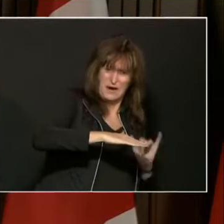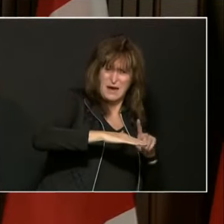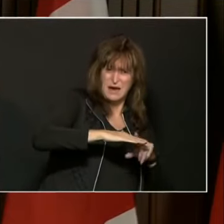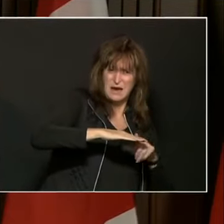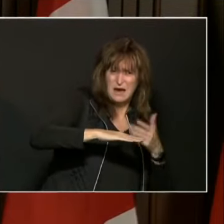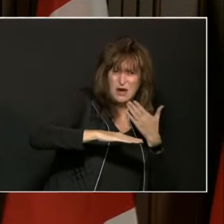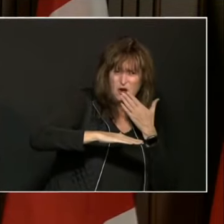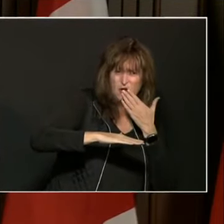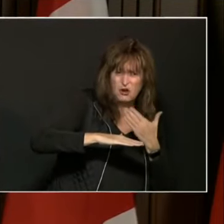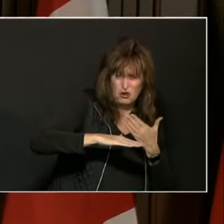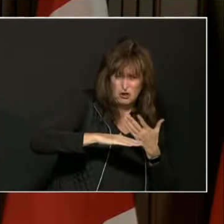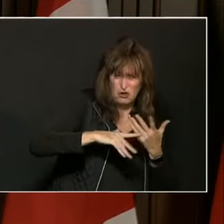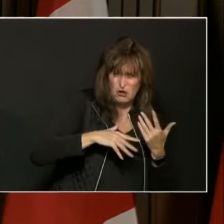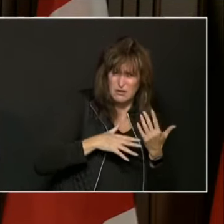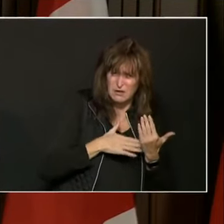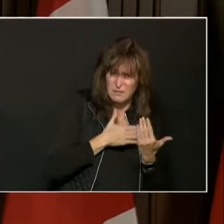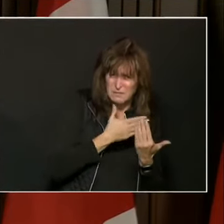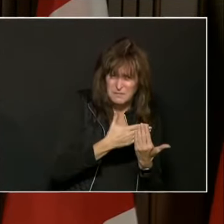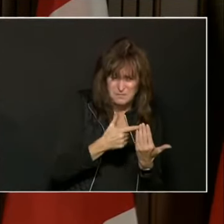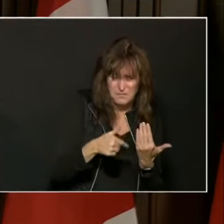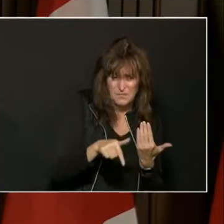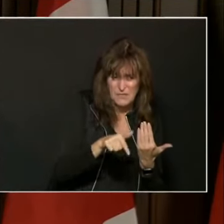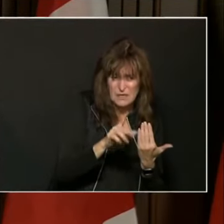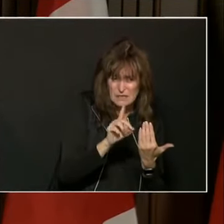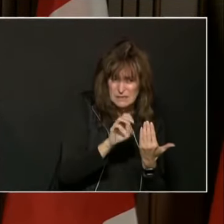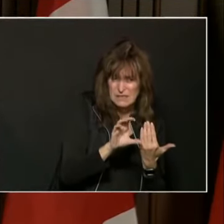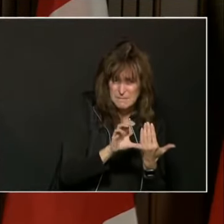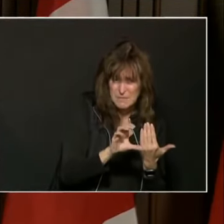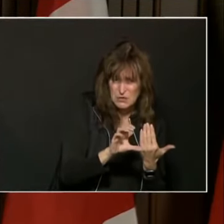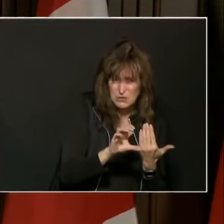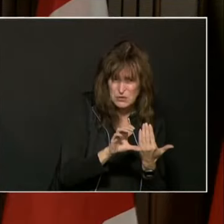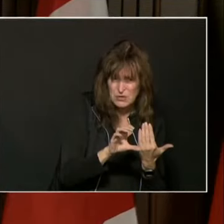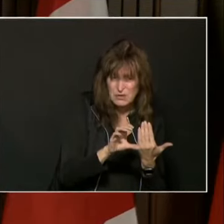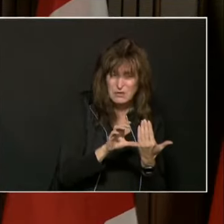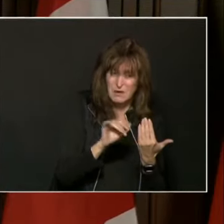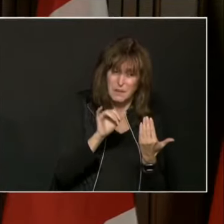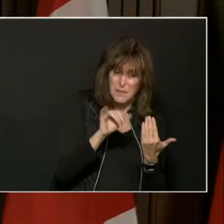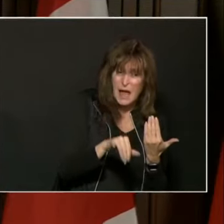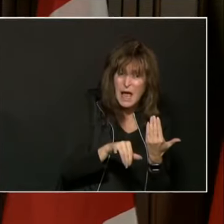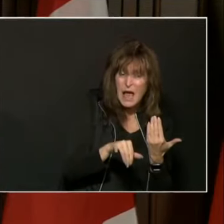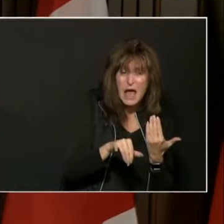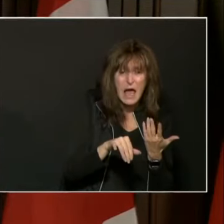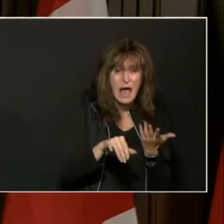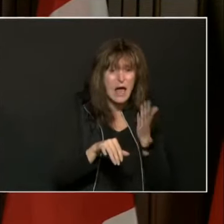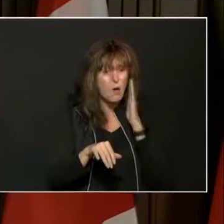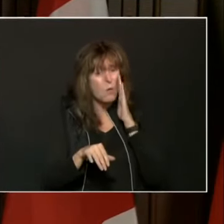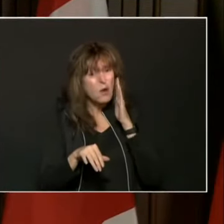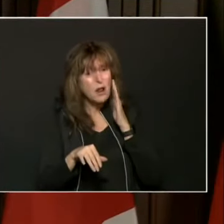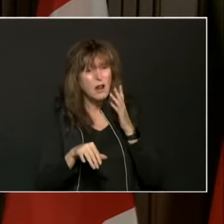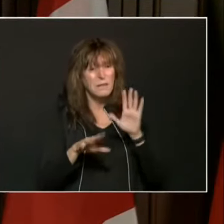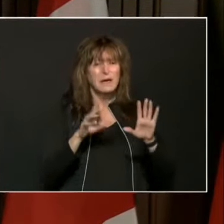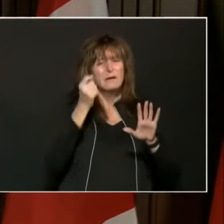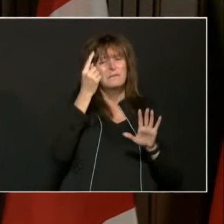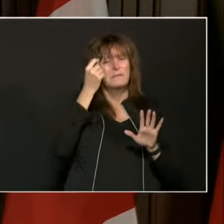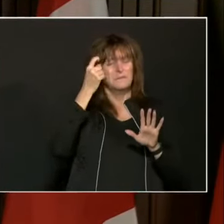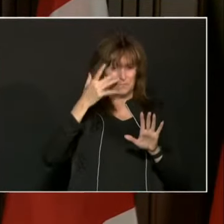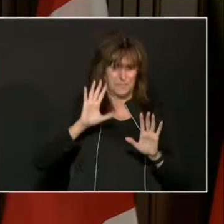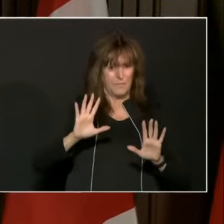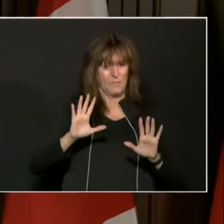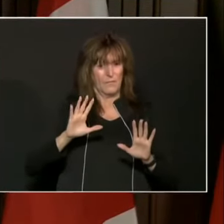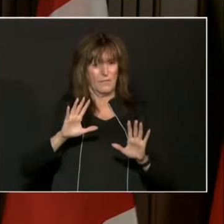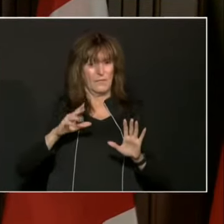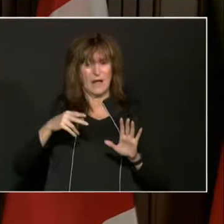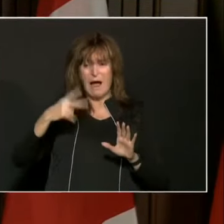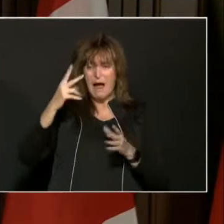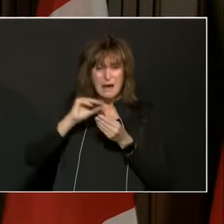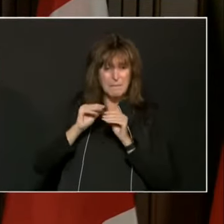the month of December. But there is the aftermath of the high numbers, as Dr. Brown alluded to, with the hospitalizations and